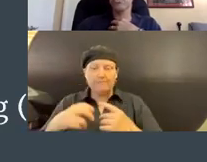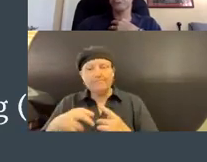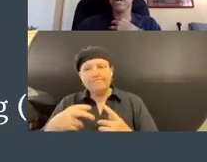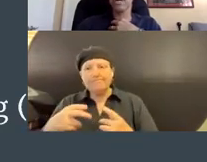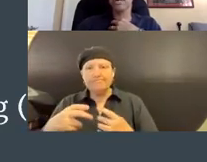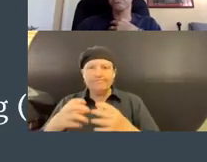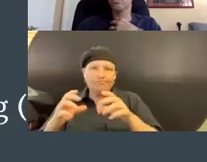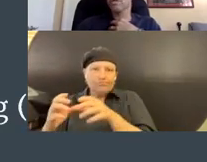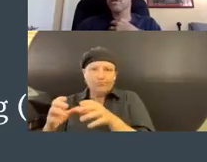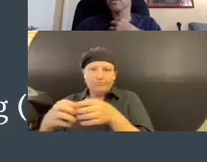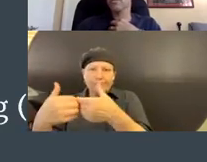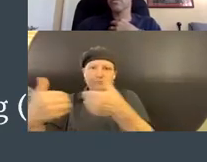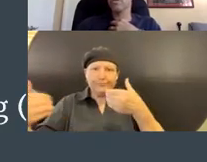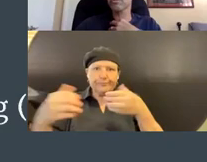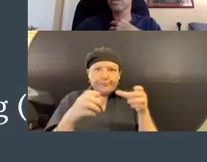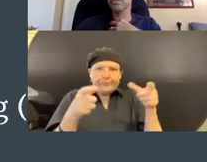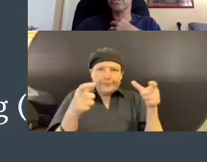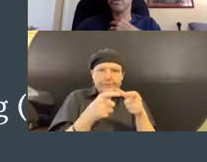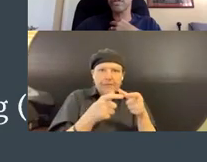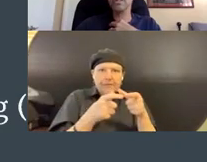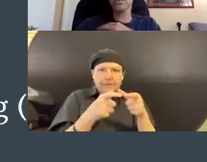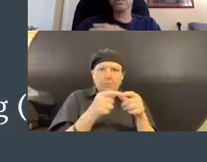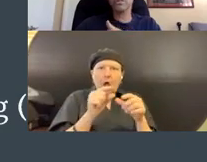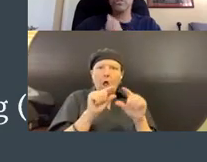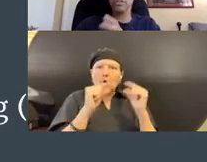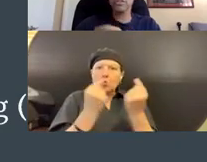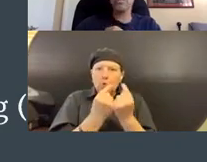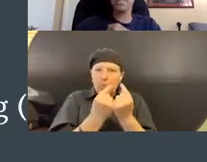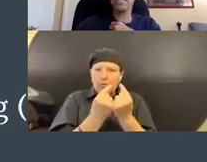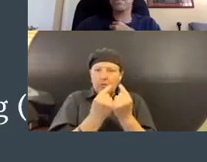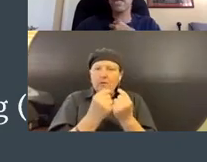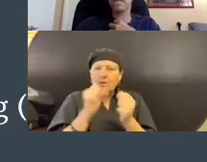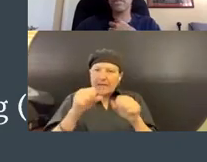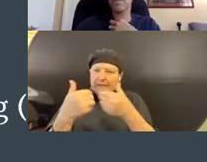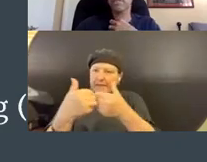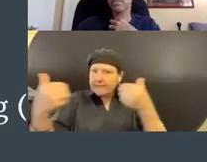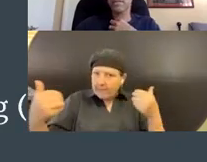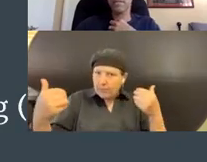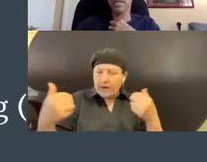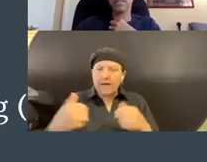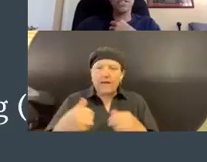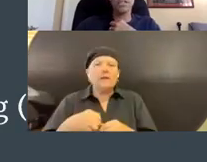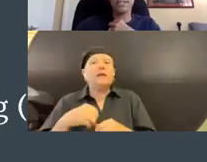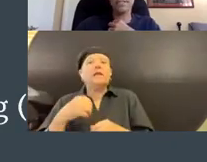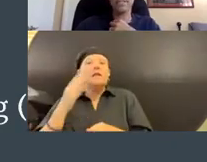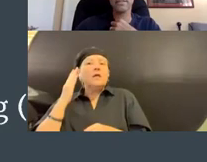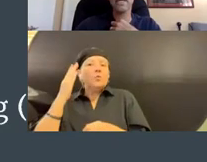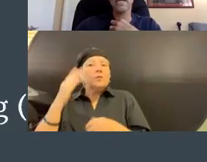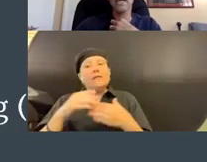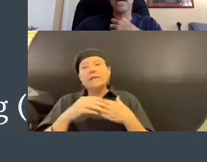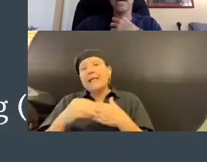small group. Zoom allows small group structures to be created. So in some situations, you might see some of that. They might be facilitated by like a teaching